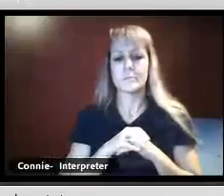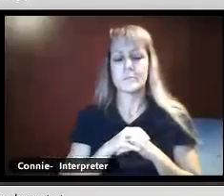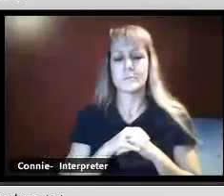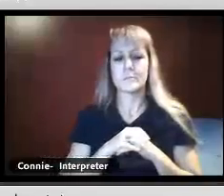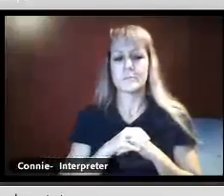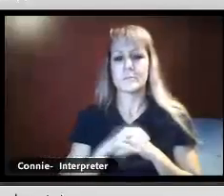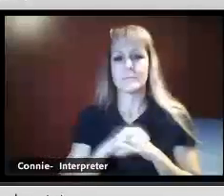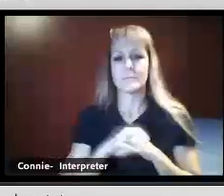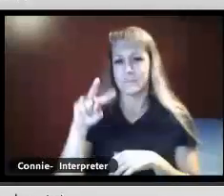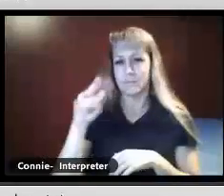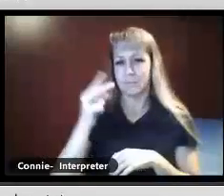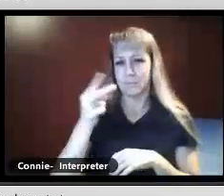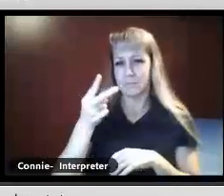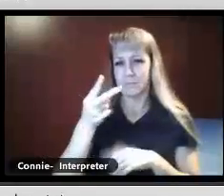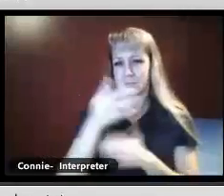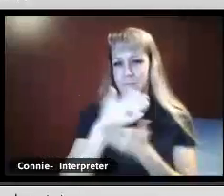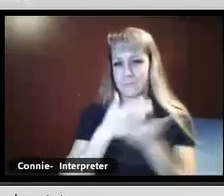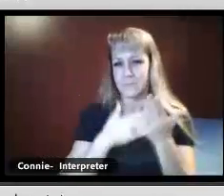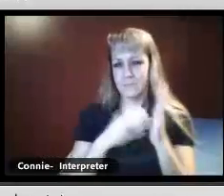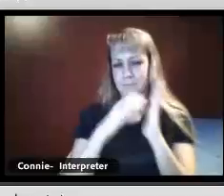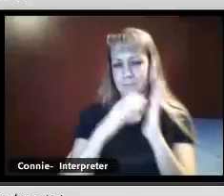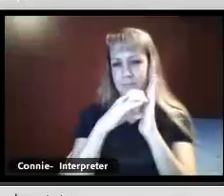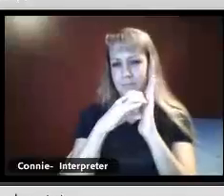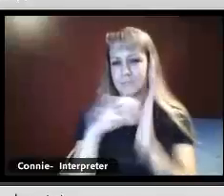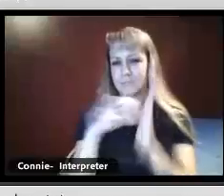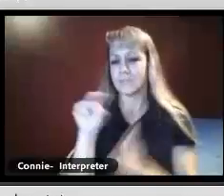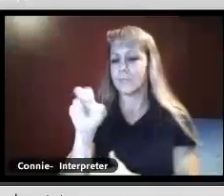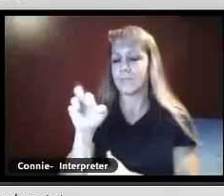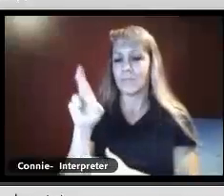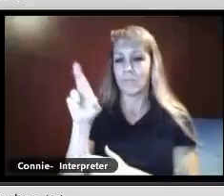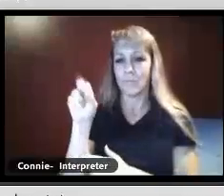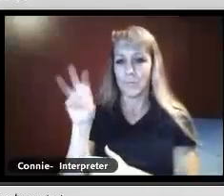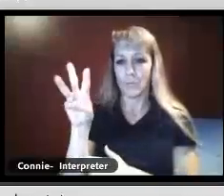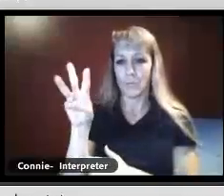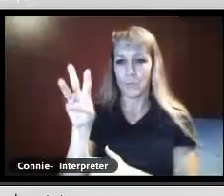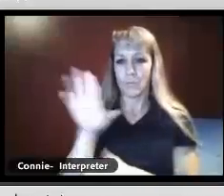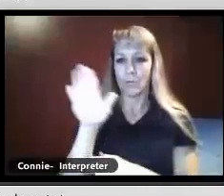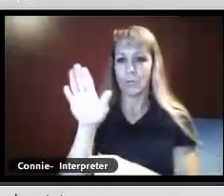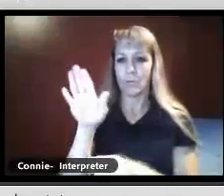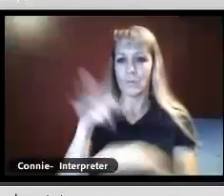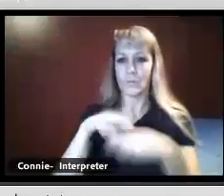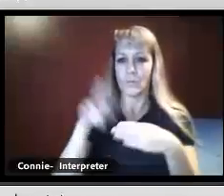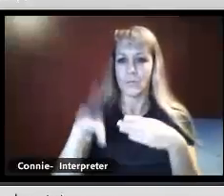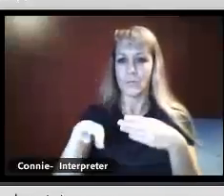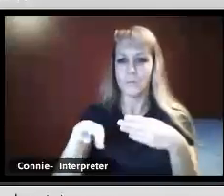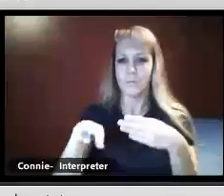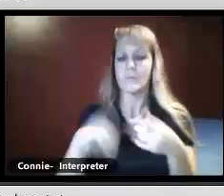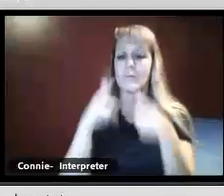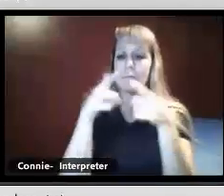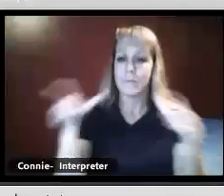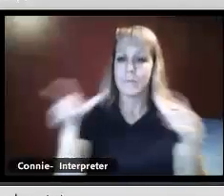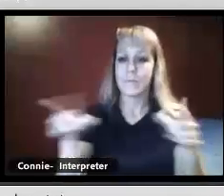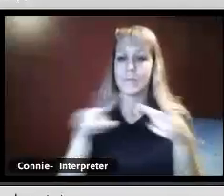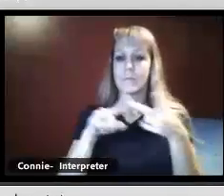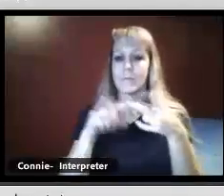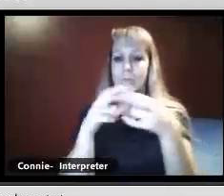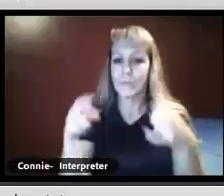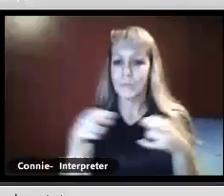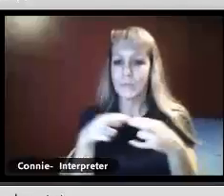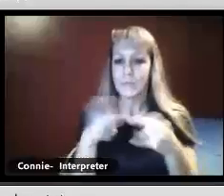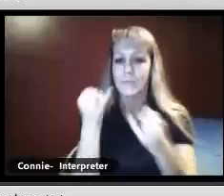to the second section that begins narrow your results by. We have language, region, last